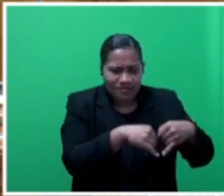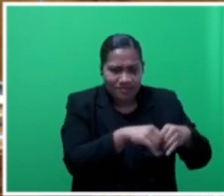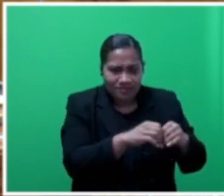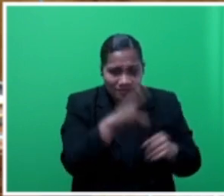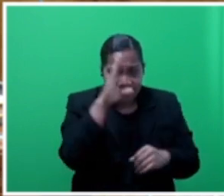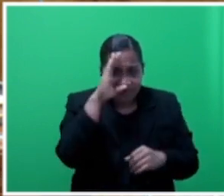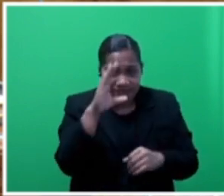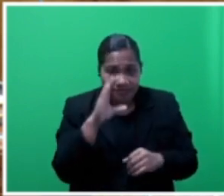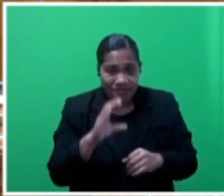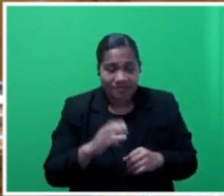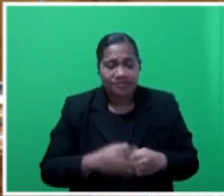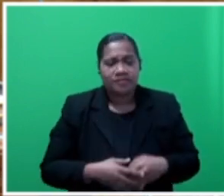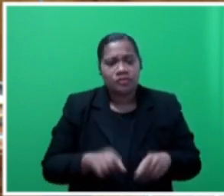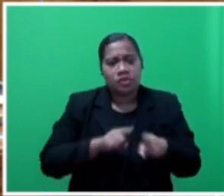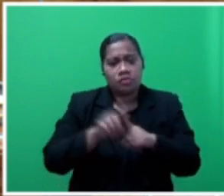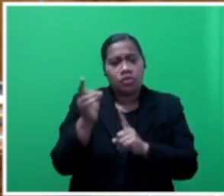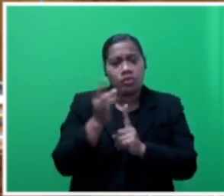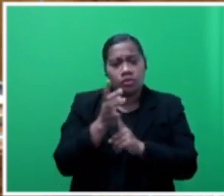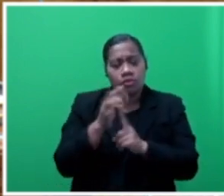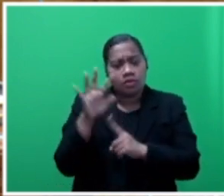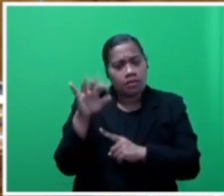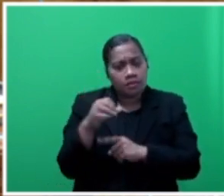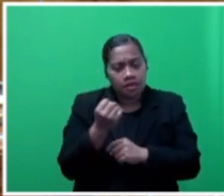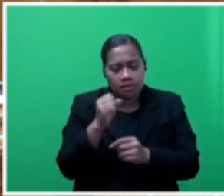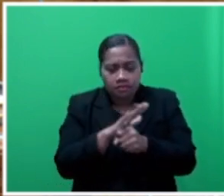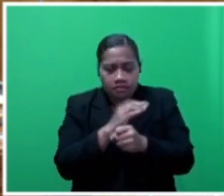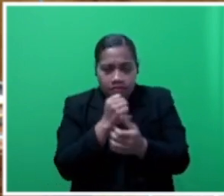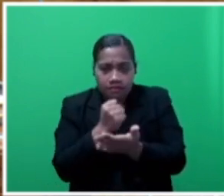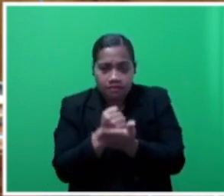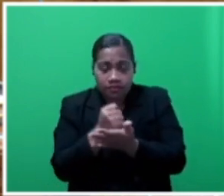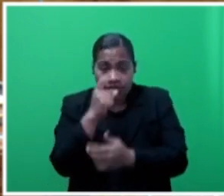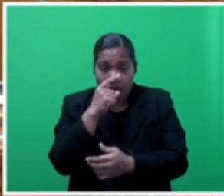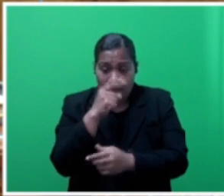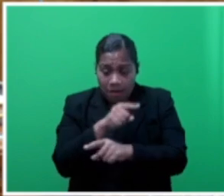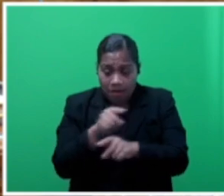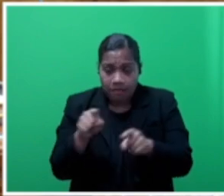Most importantly, we must ensure that the people are generally happy